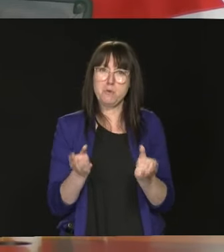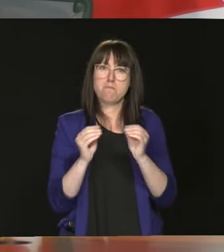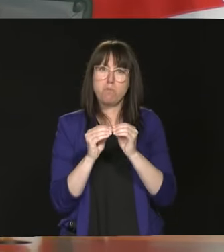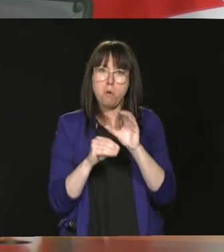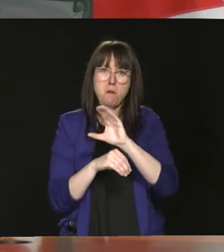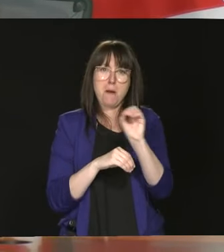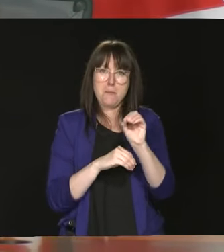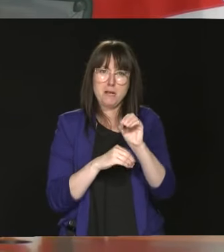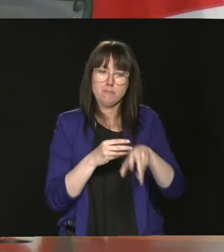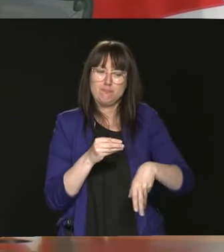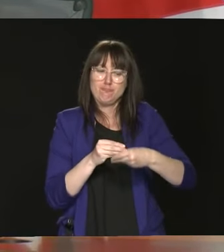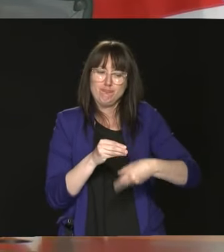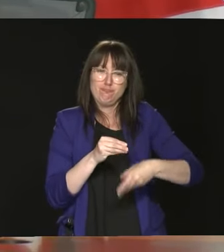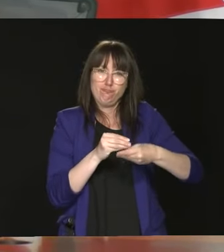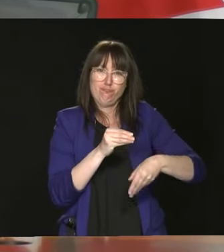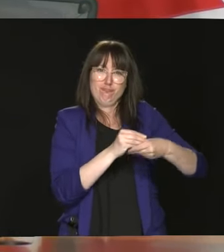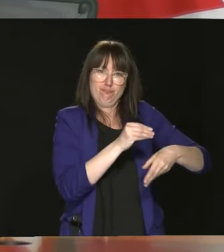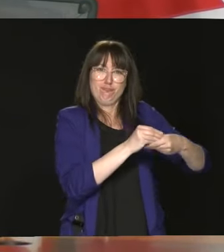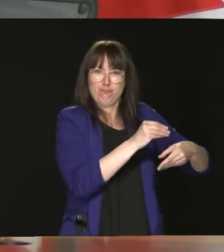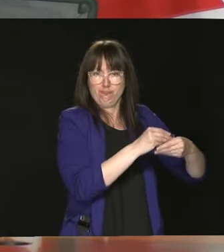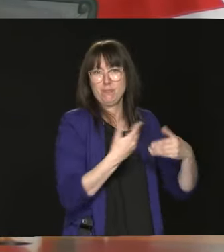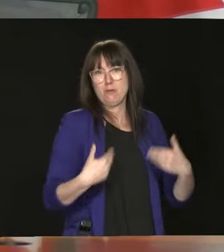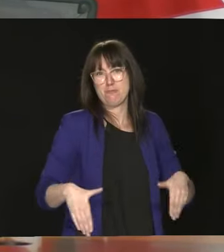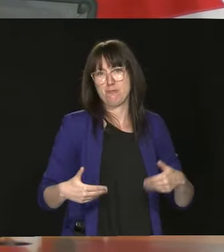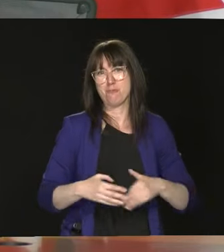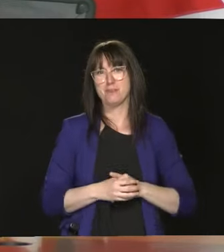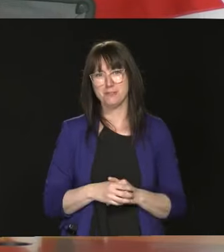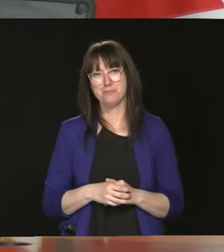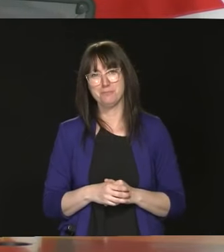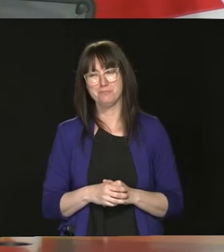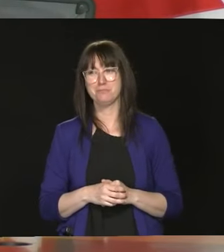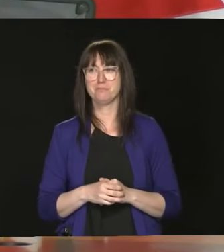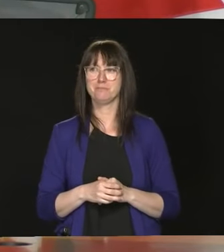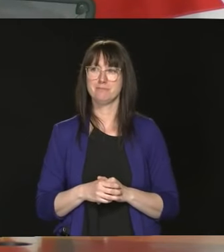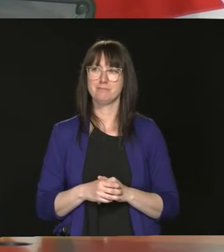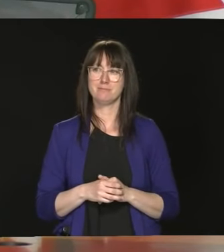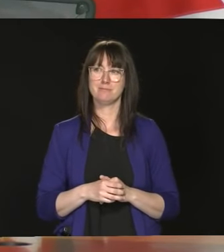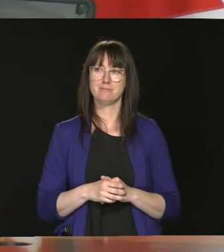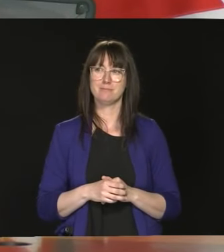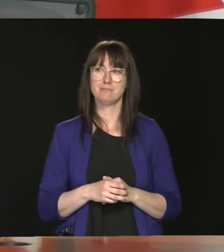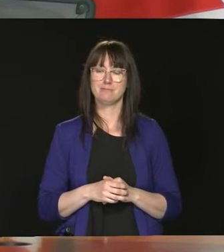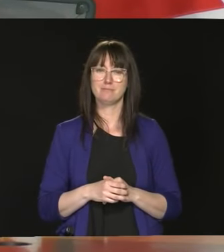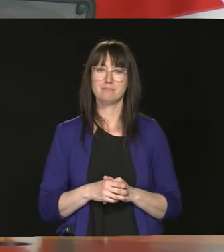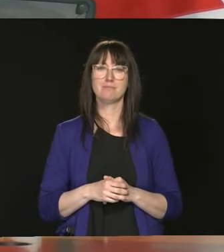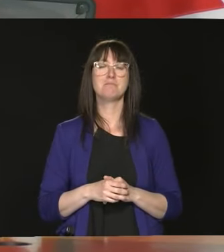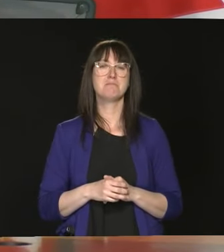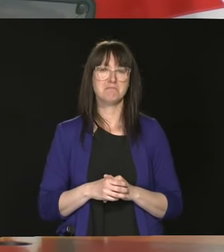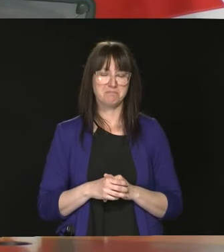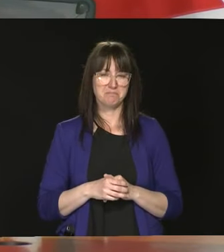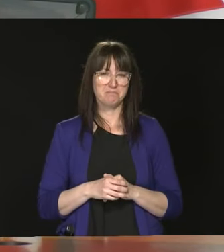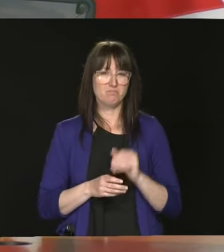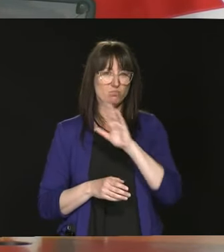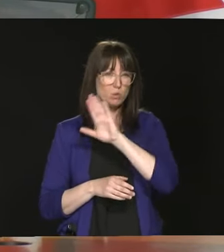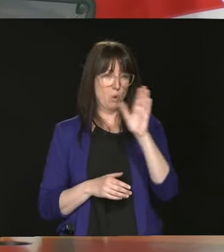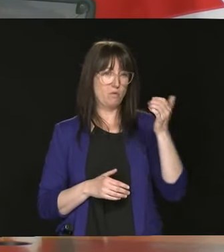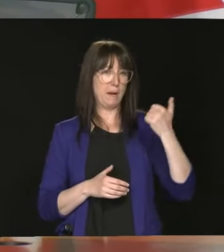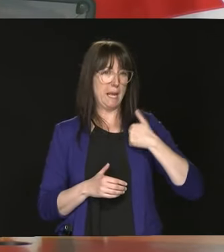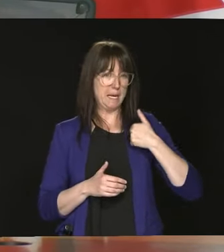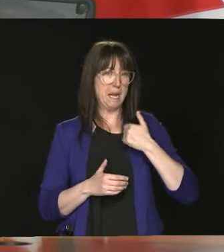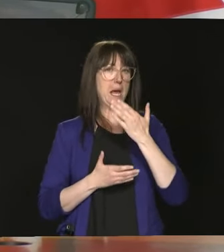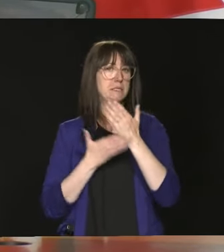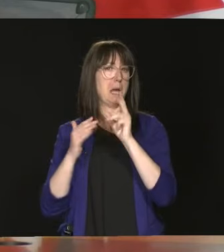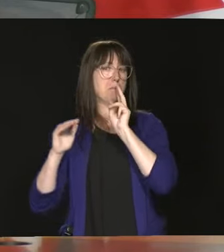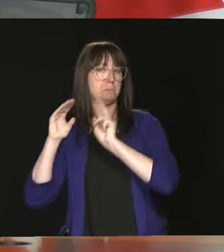lineup. While the data may appear promising in some parts of the country, models suggest that there may be